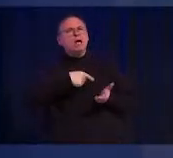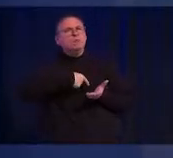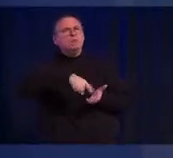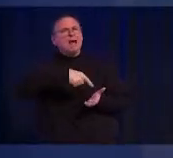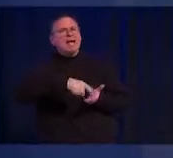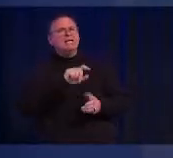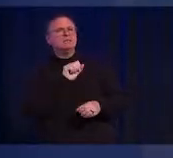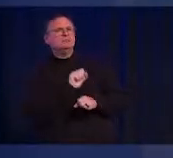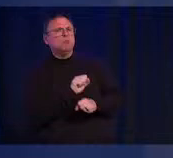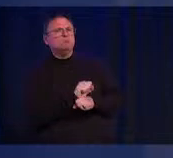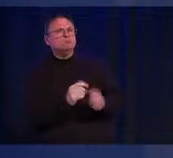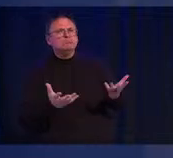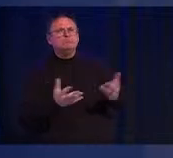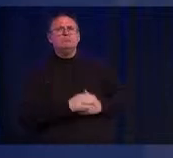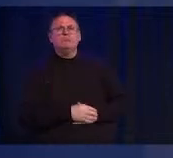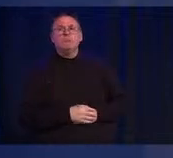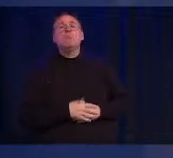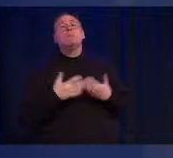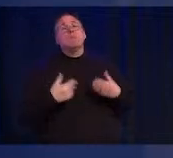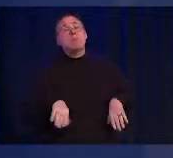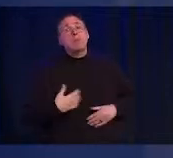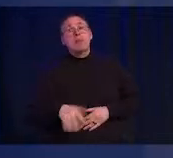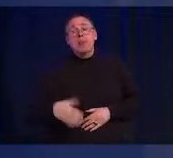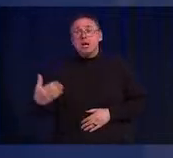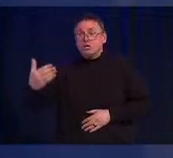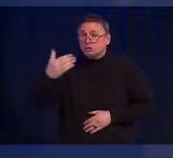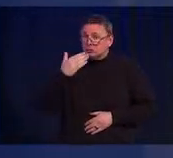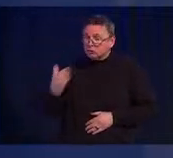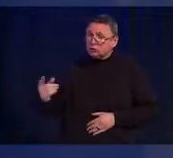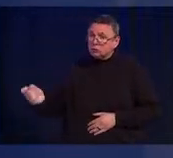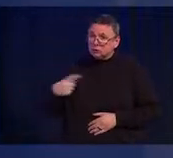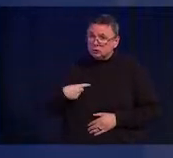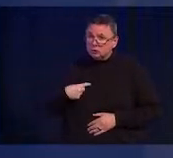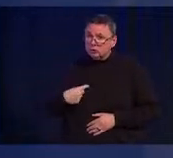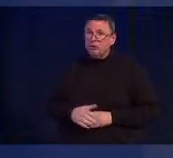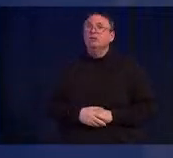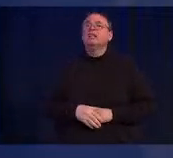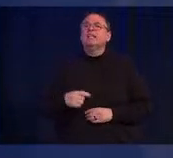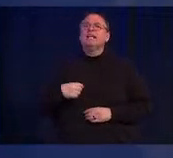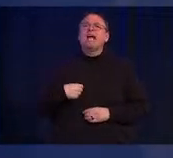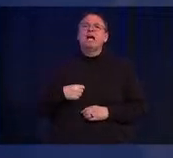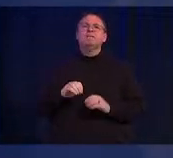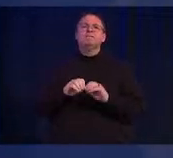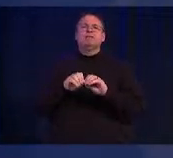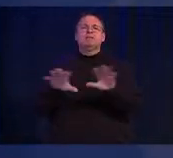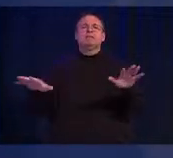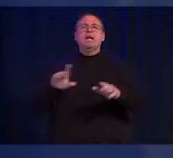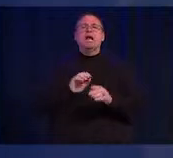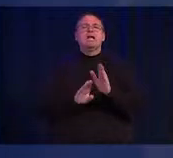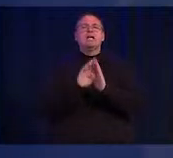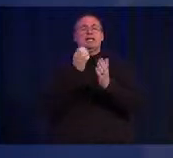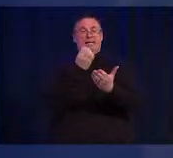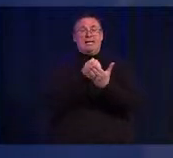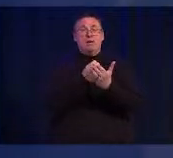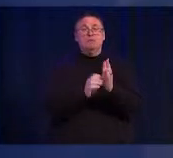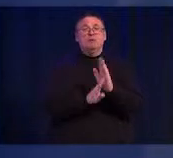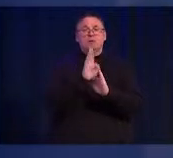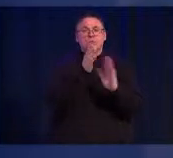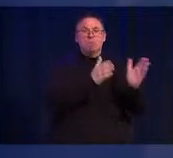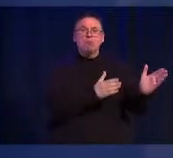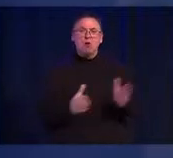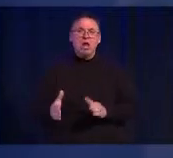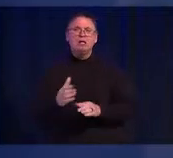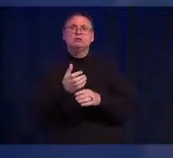the question. We put out our Common Sense Economic Development Plan, and it has been very well received by Republicans, Democrats, and